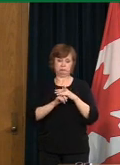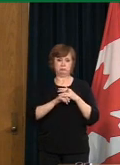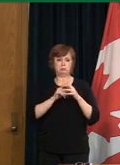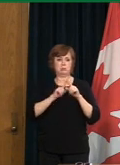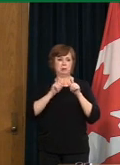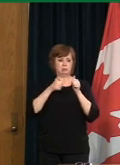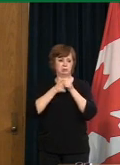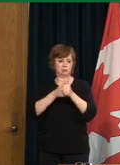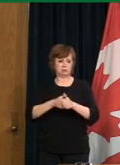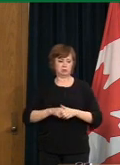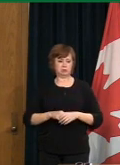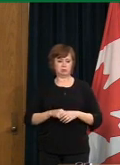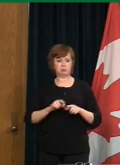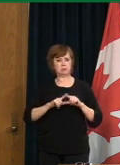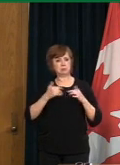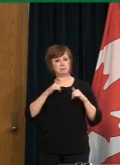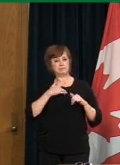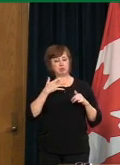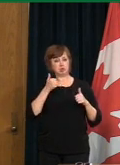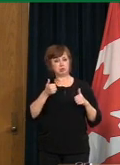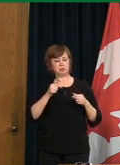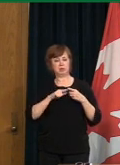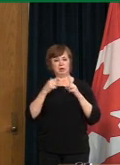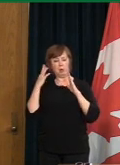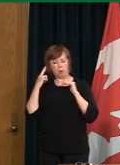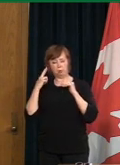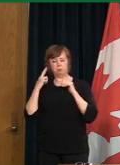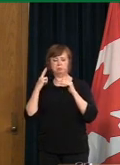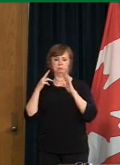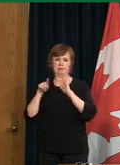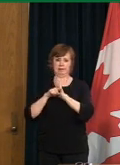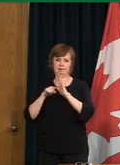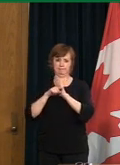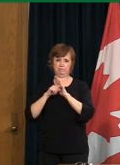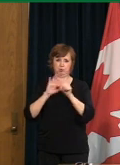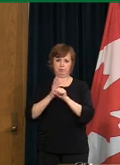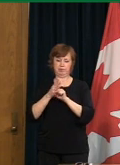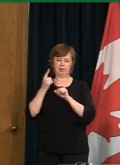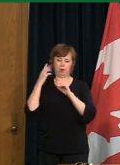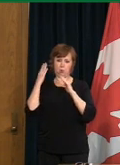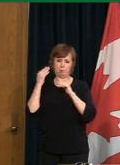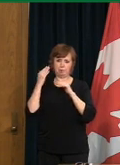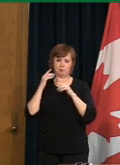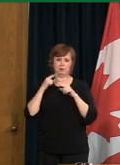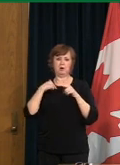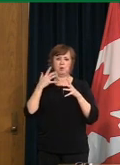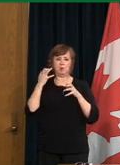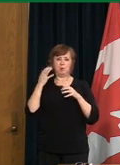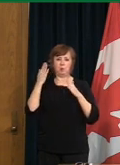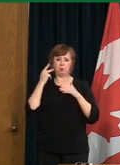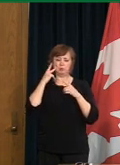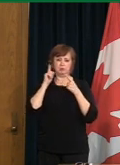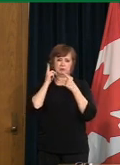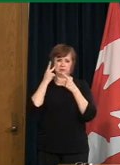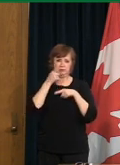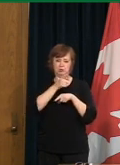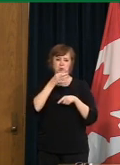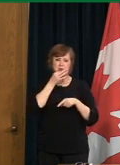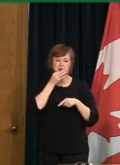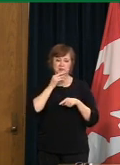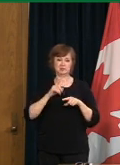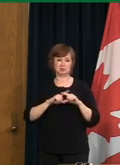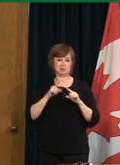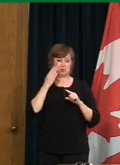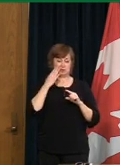So, feeling good, hoping for a negative test result, and then hoping to see all of you soon. As odd as this may